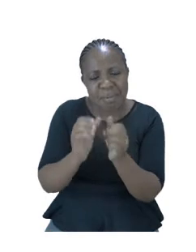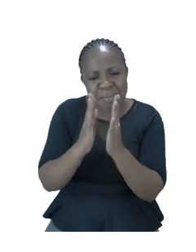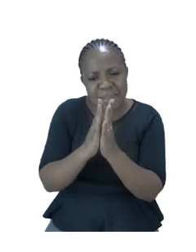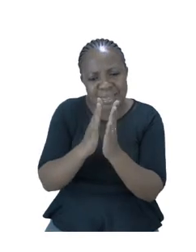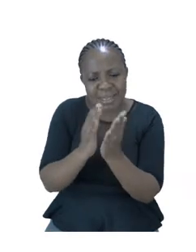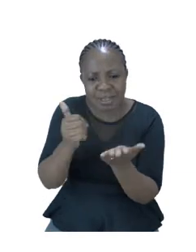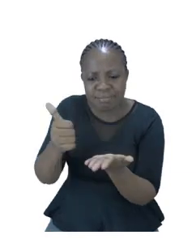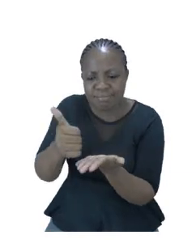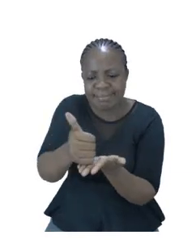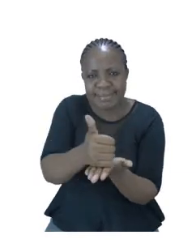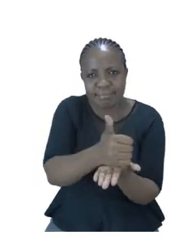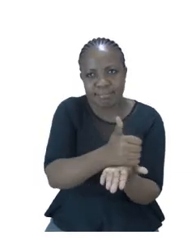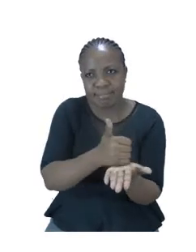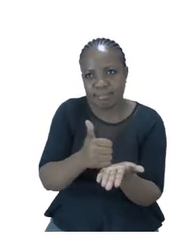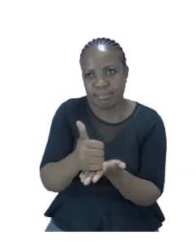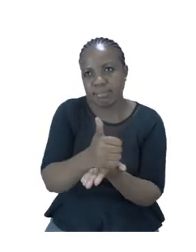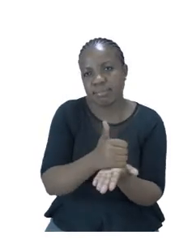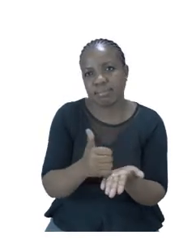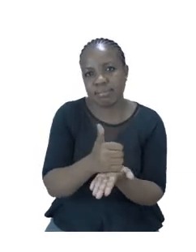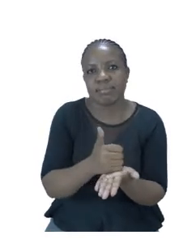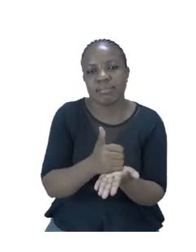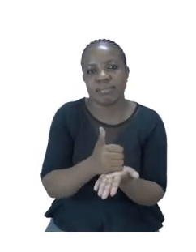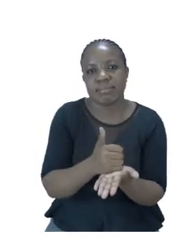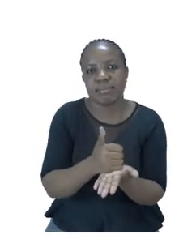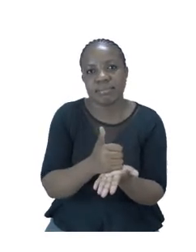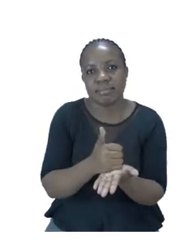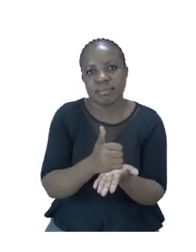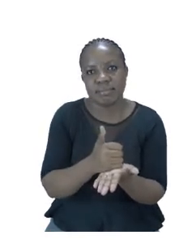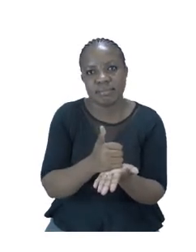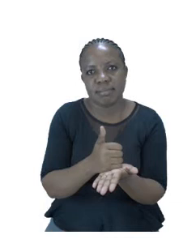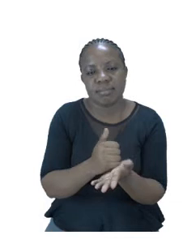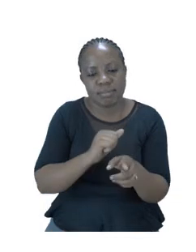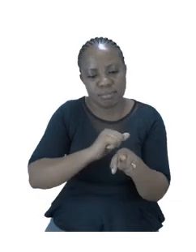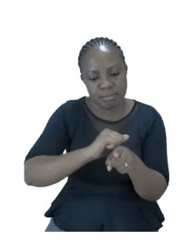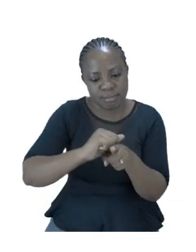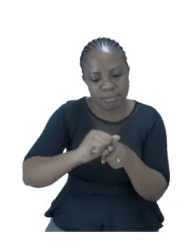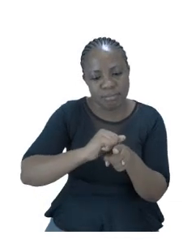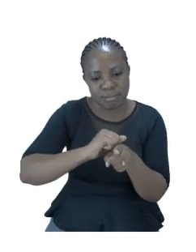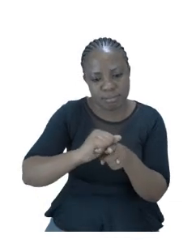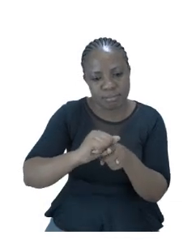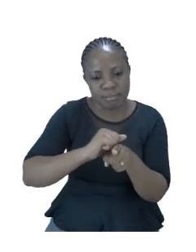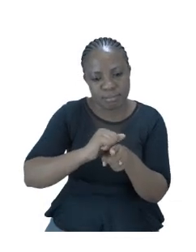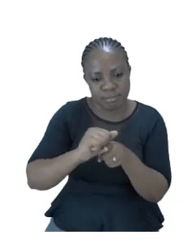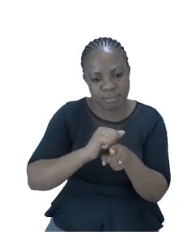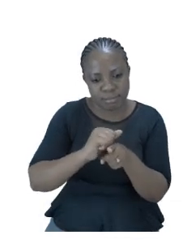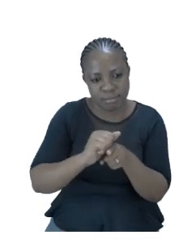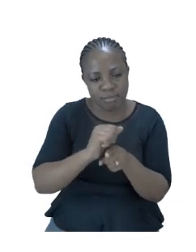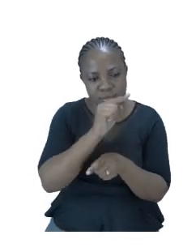about making sure your work is neat. So we need to practice tracing all the